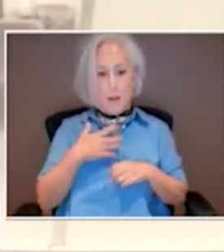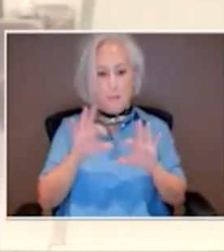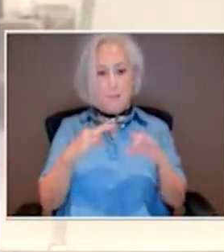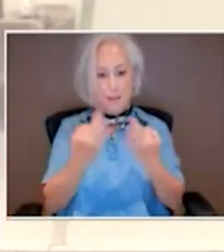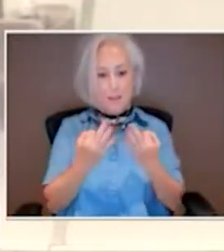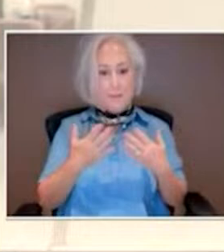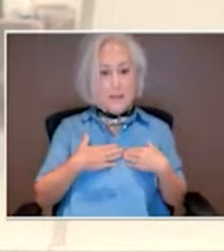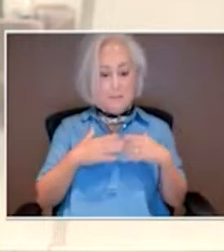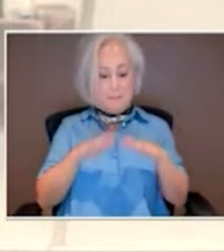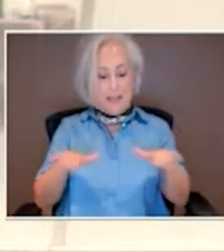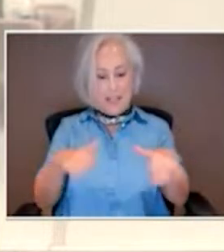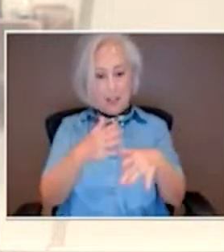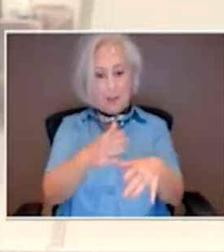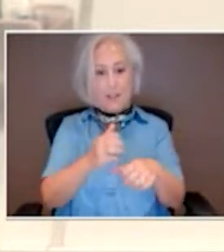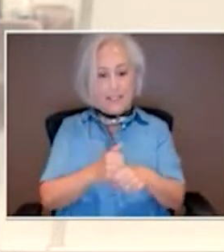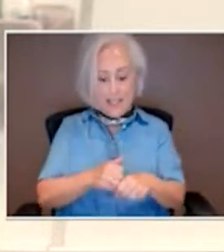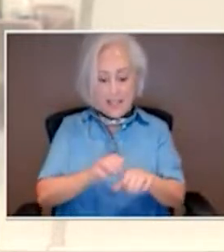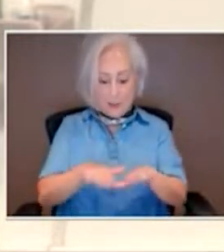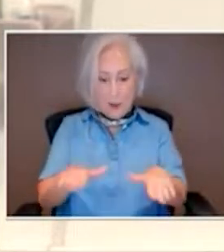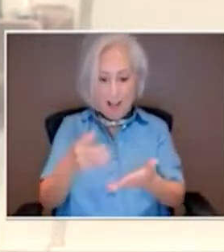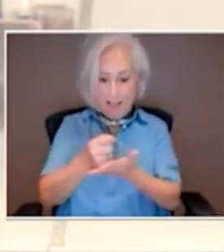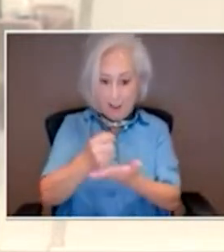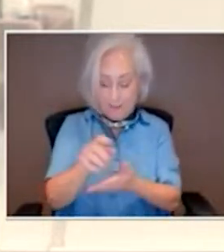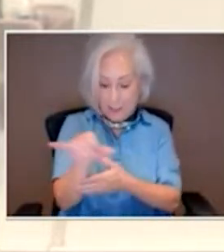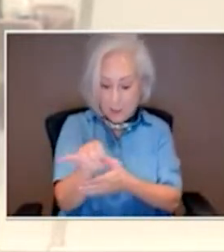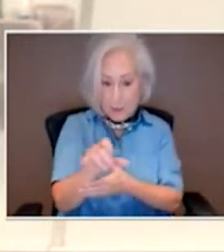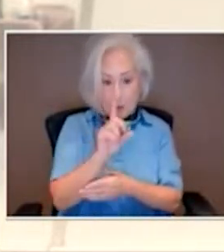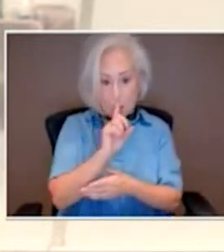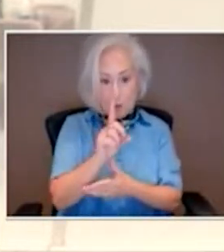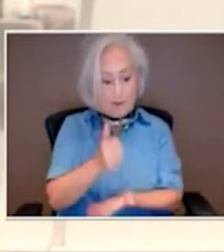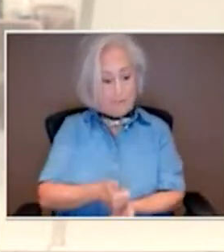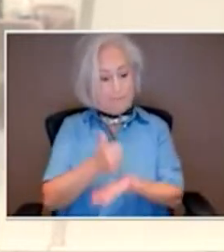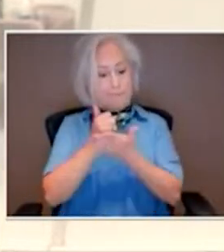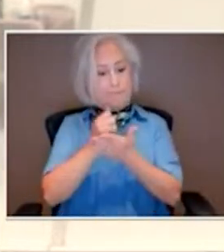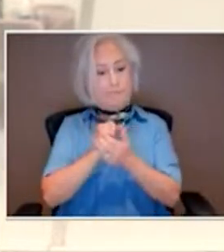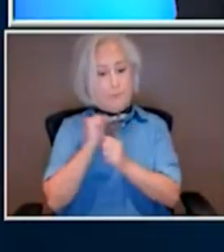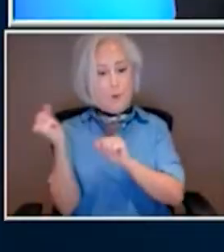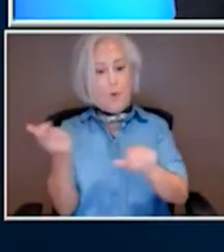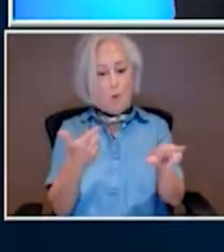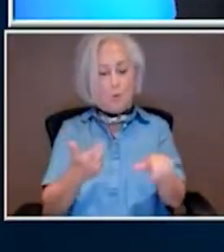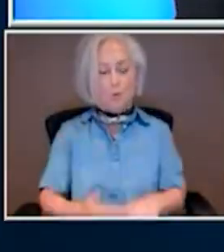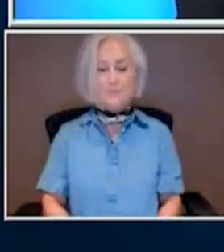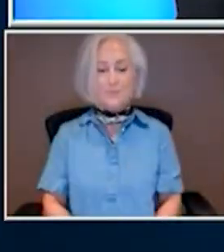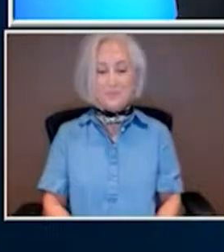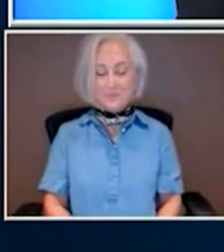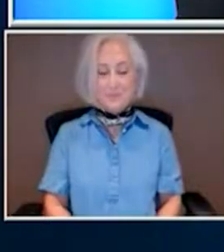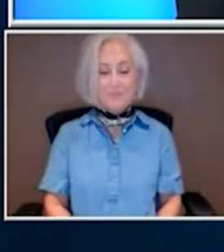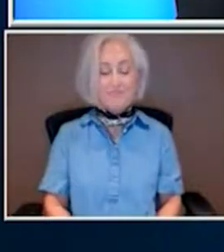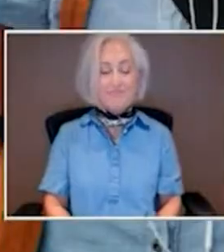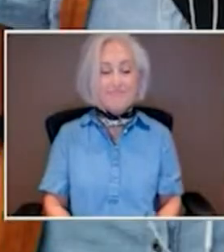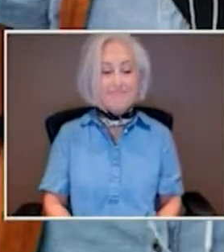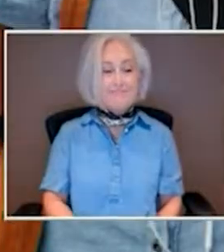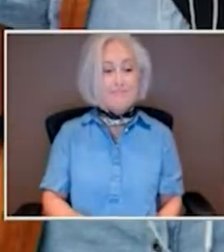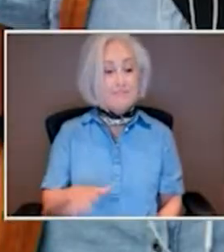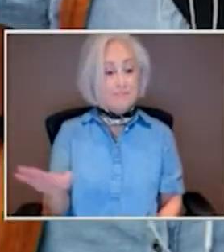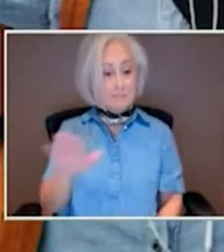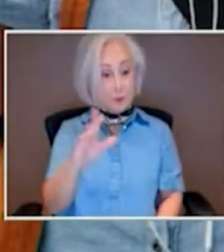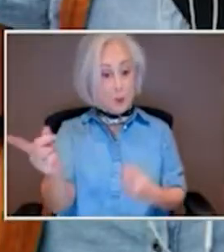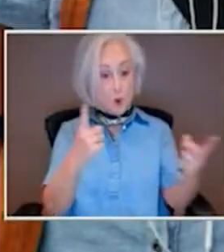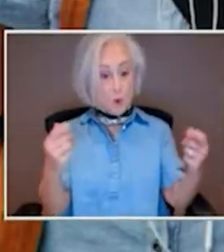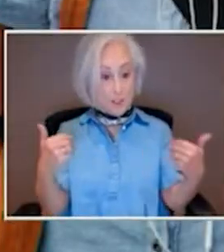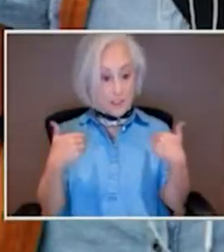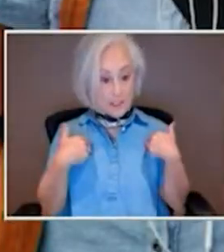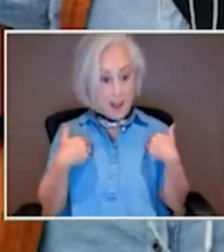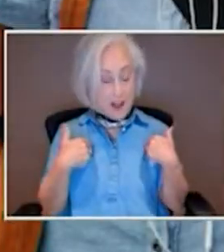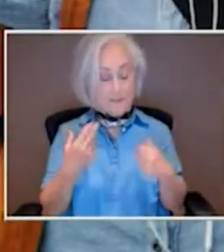also receiving some talk therapy too, so it's been helpful for all of us. Well, be sure to ask your questions. You can use the chat on